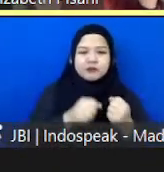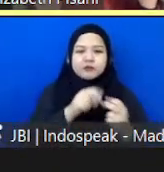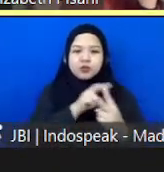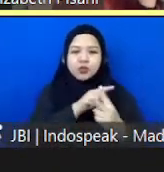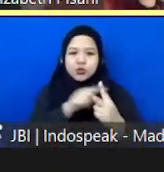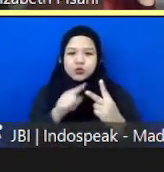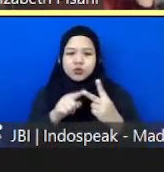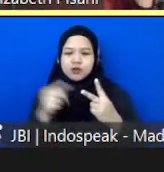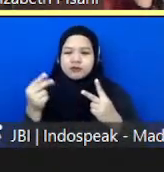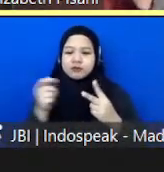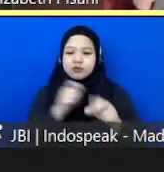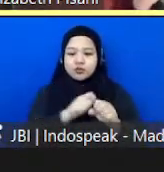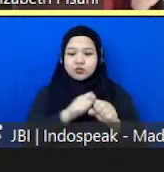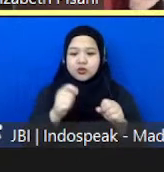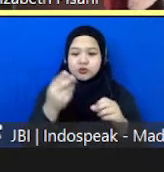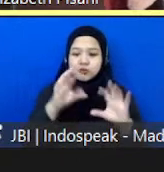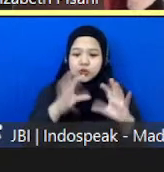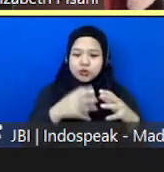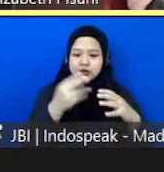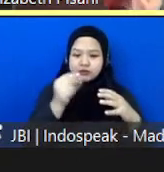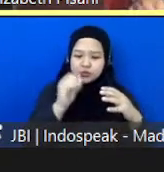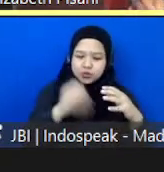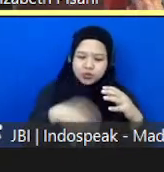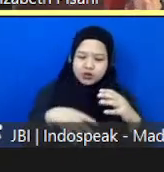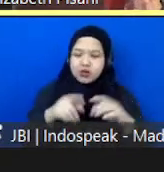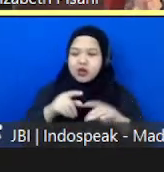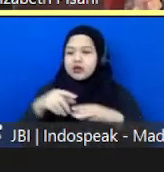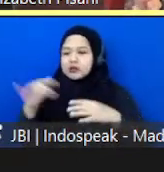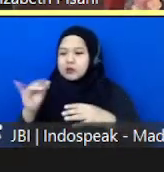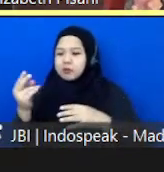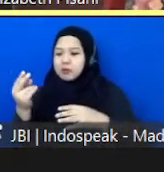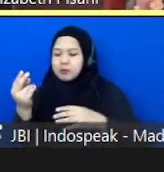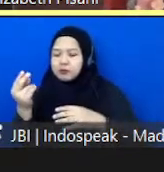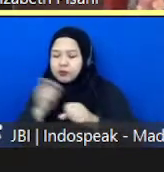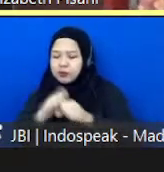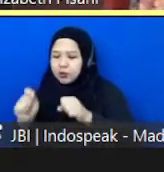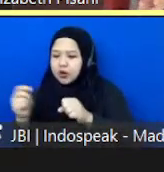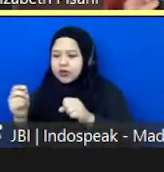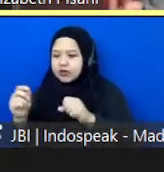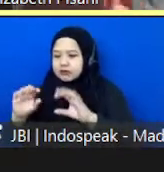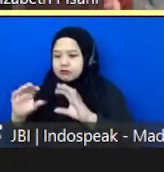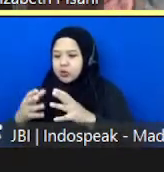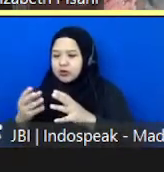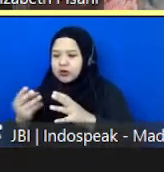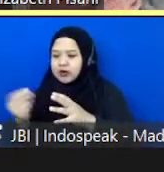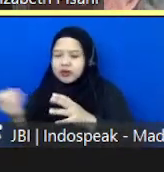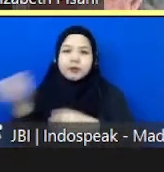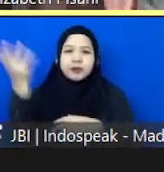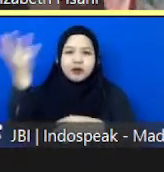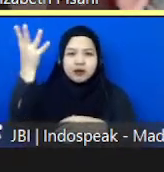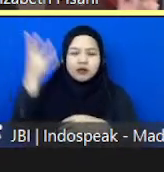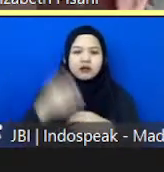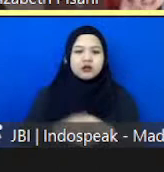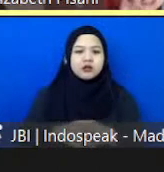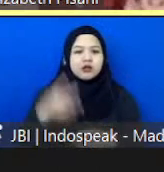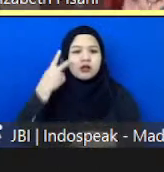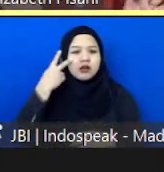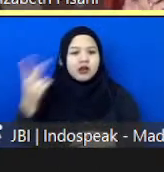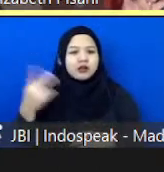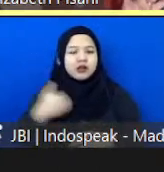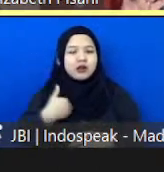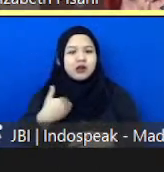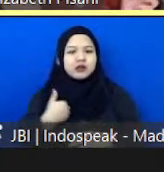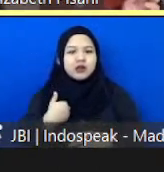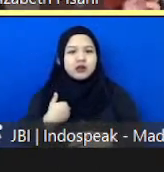cheap products and very expensive products. So if we look at company number one down here, there's a